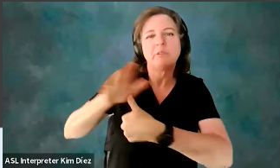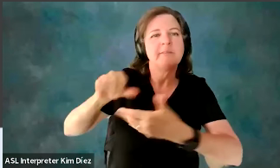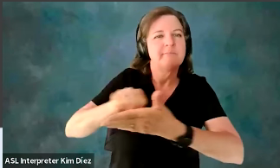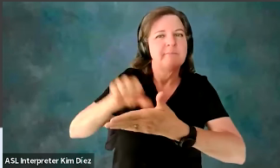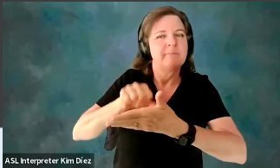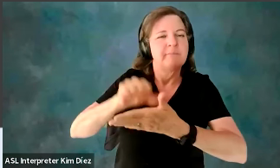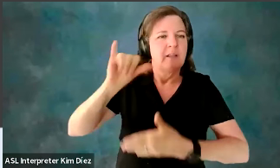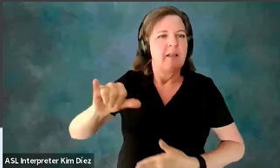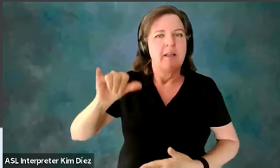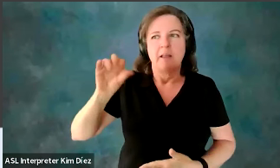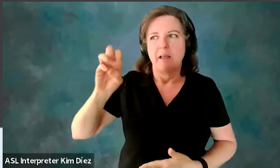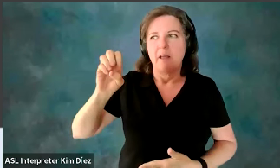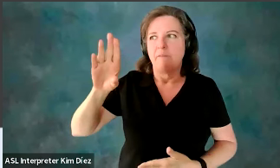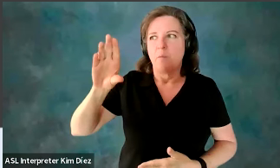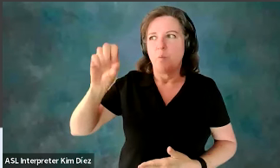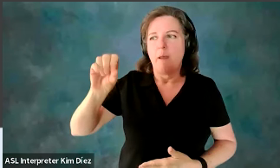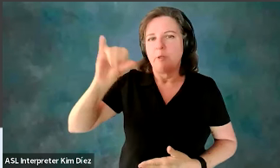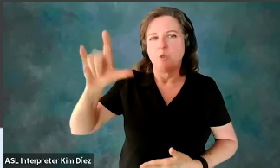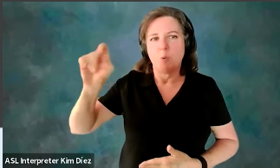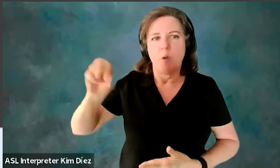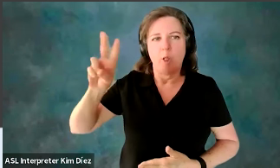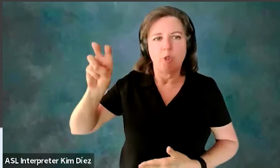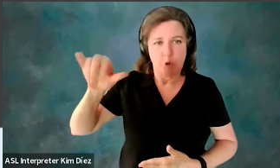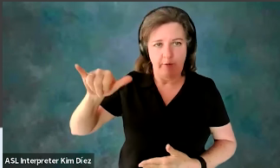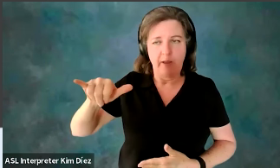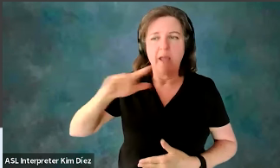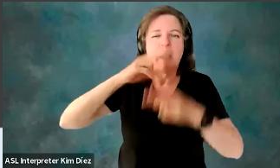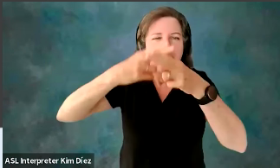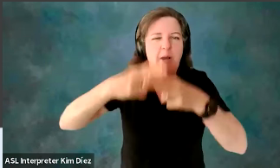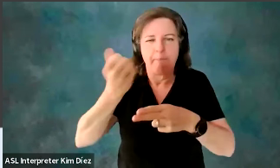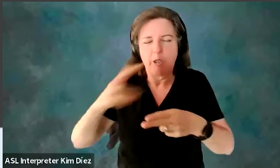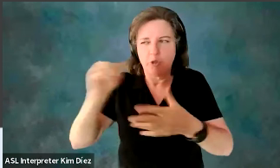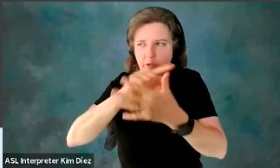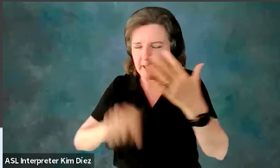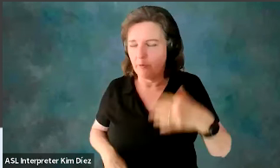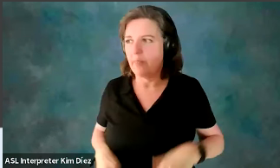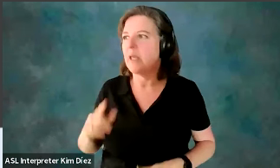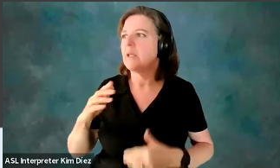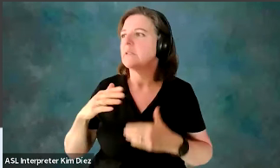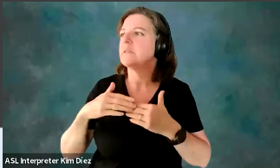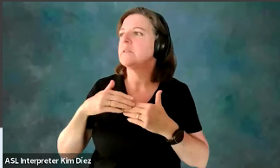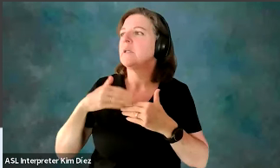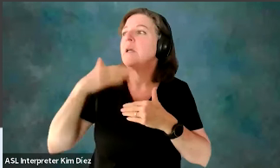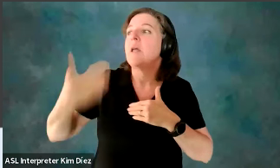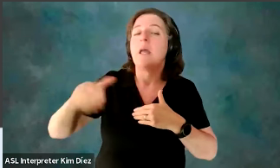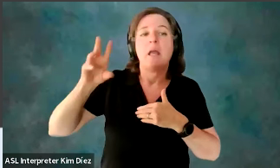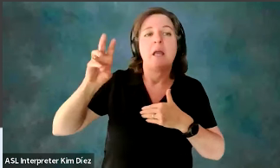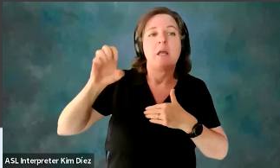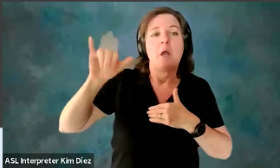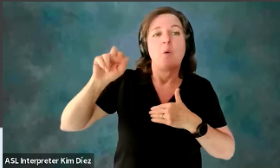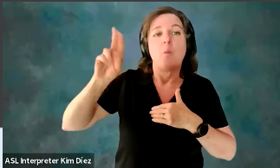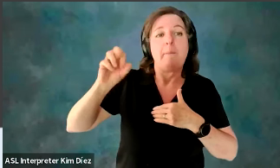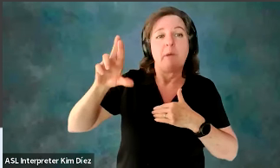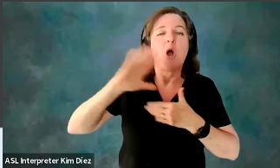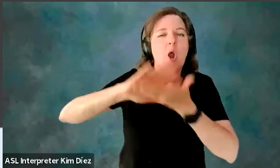is live almost. So I'm going to mention a little bit about what's on the page of the Web Soil Survey, and the next workshop we're